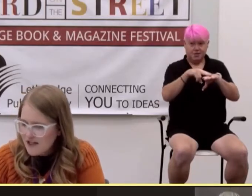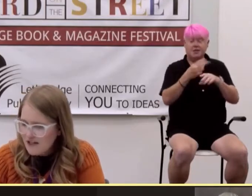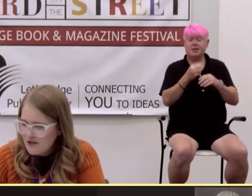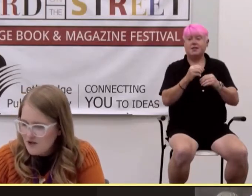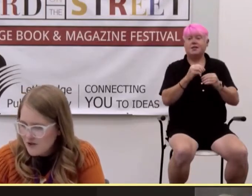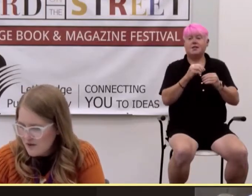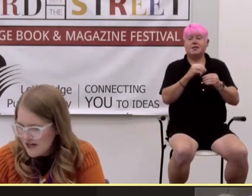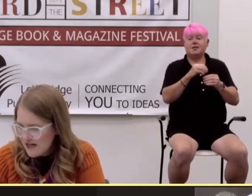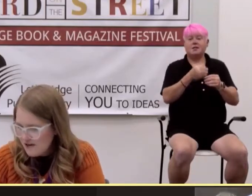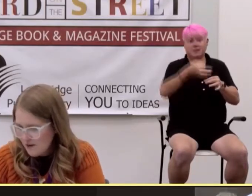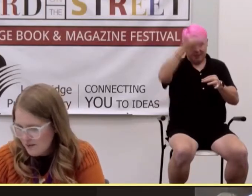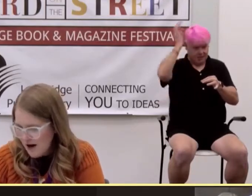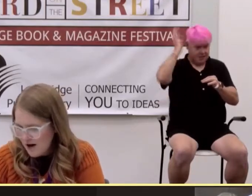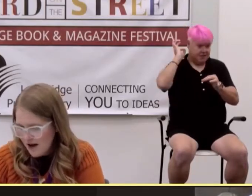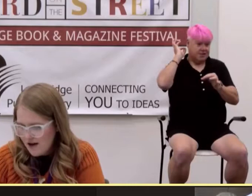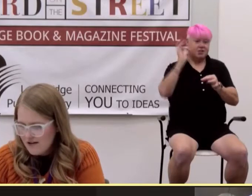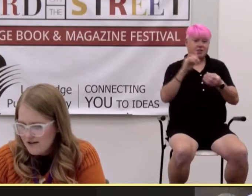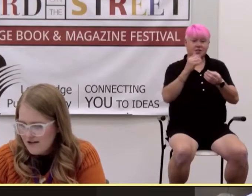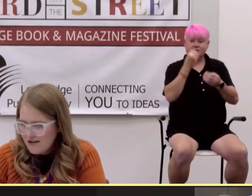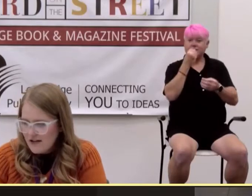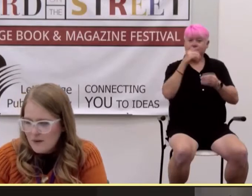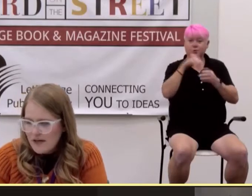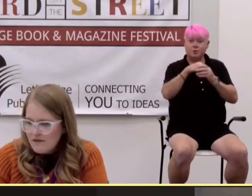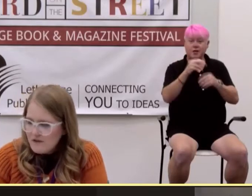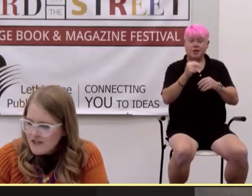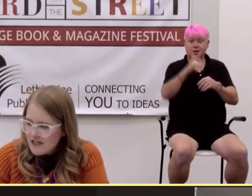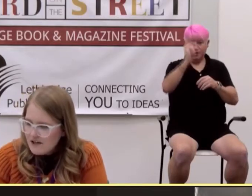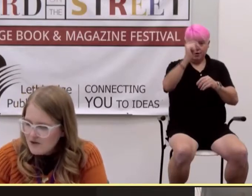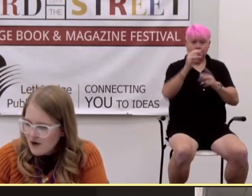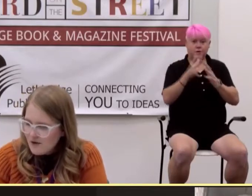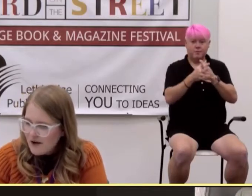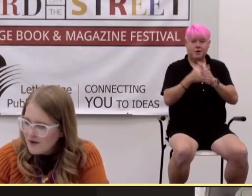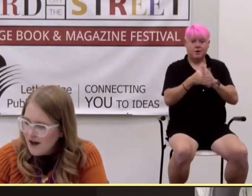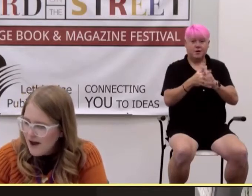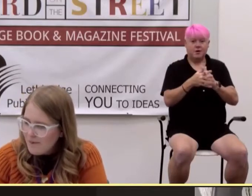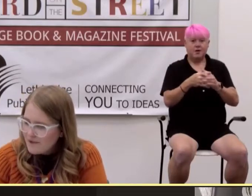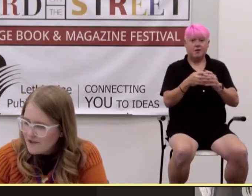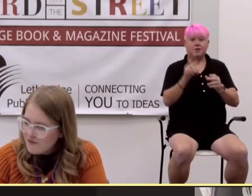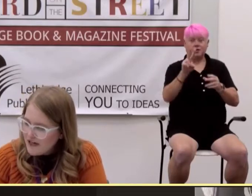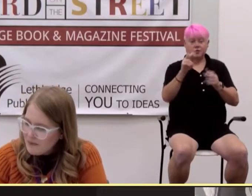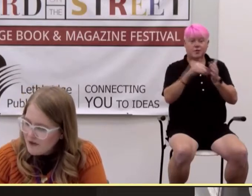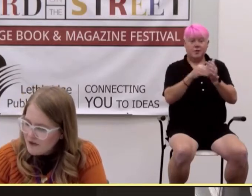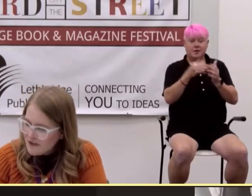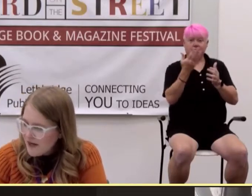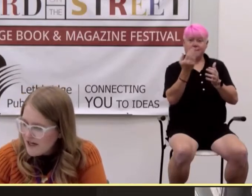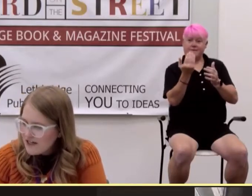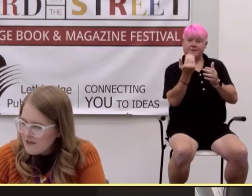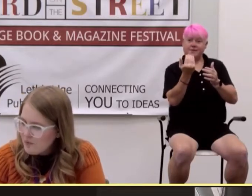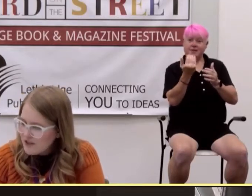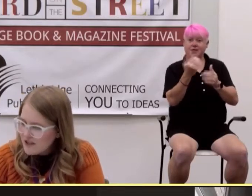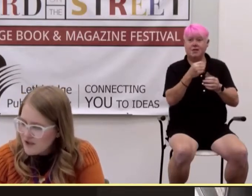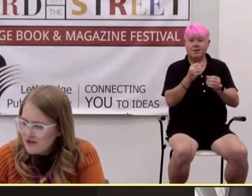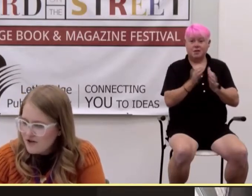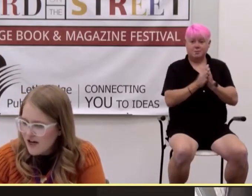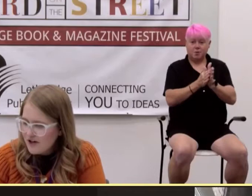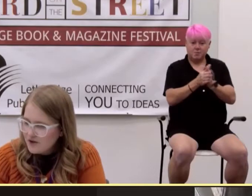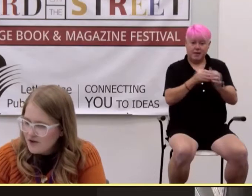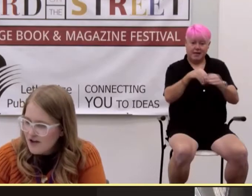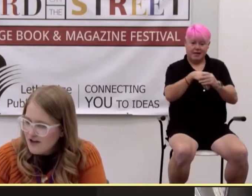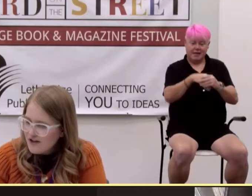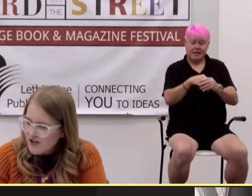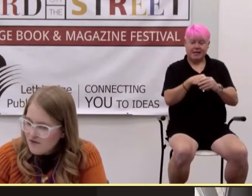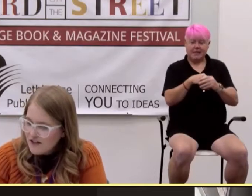of the Indigenous cuisine in North America. In 2015, Chartrand was invited to participate in the prestigious